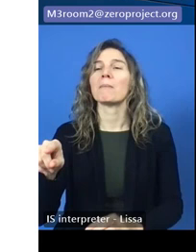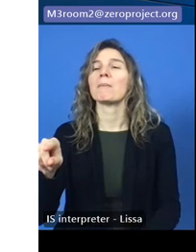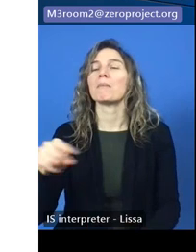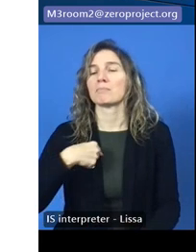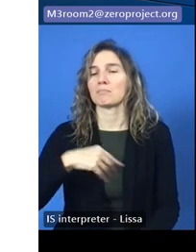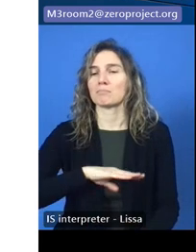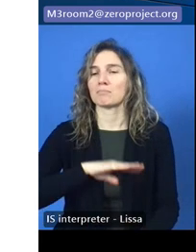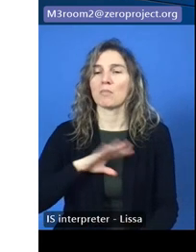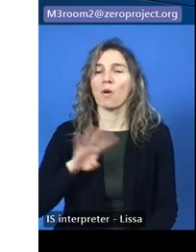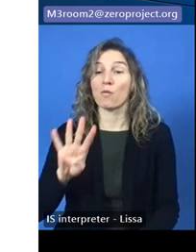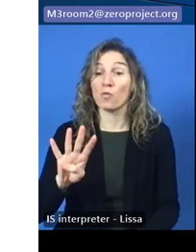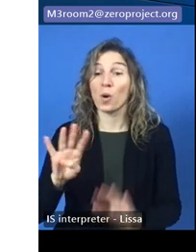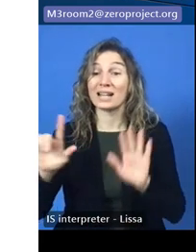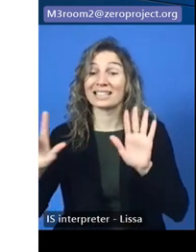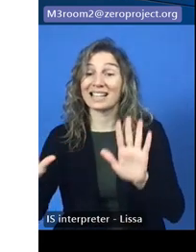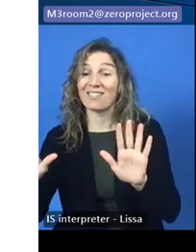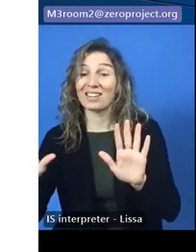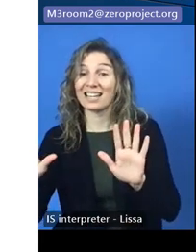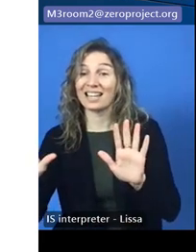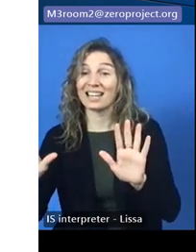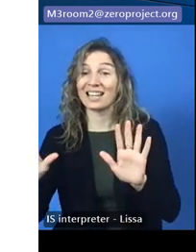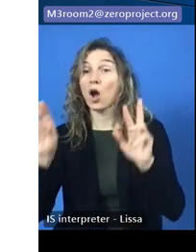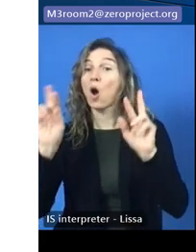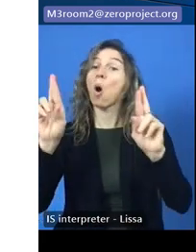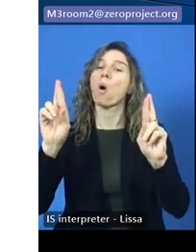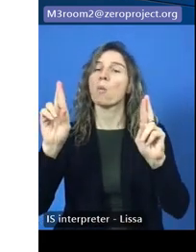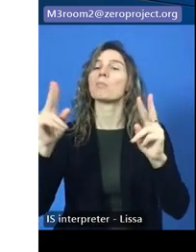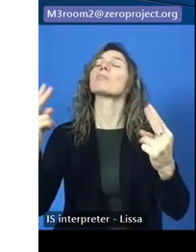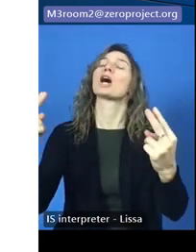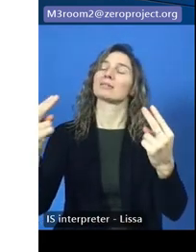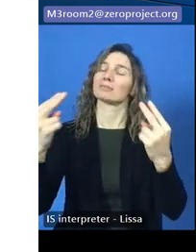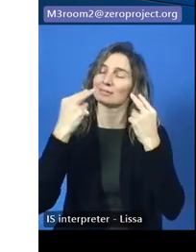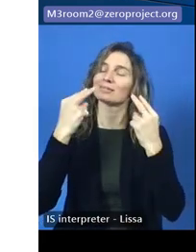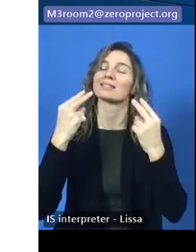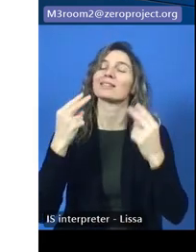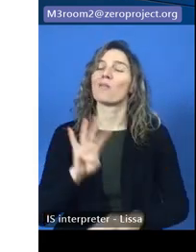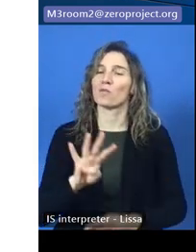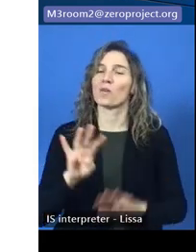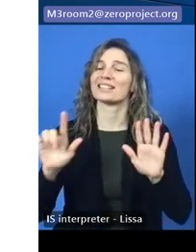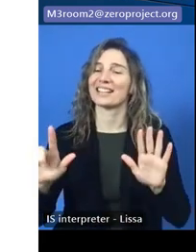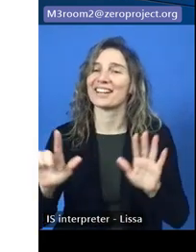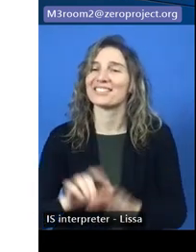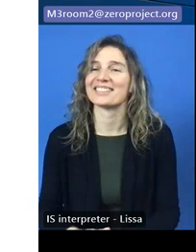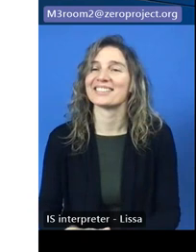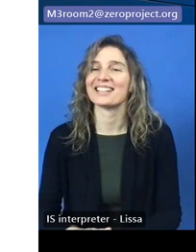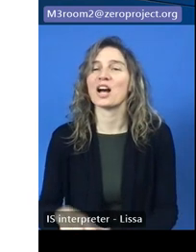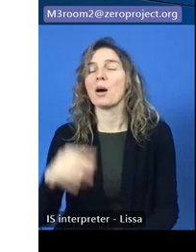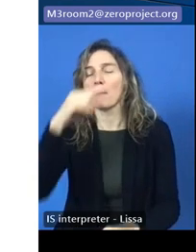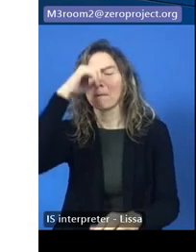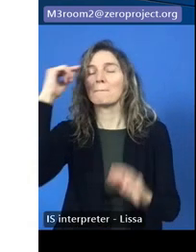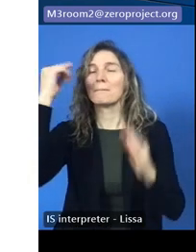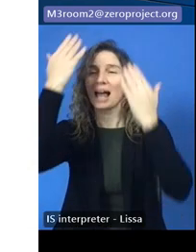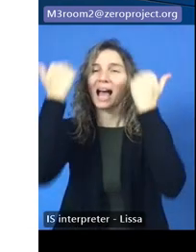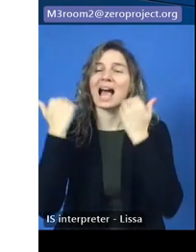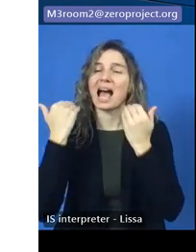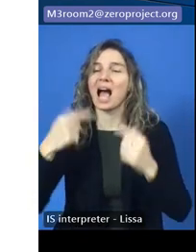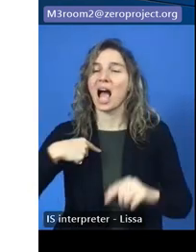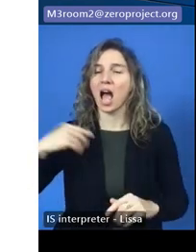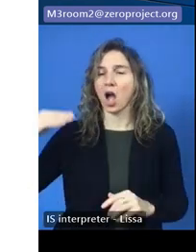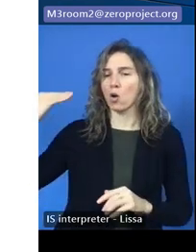I hope I look like 47 years old, and I have black hair with a medium height.